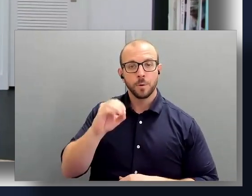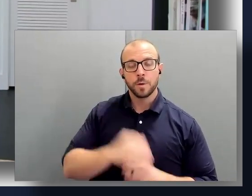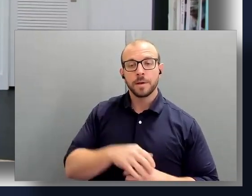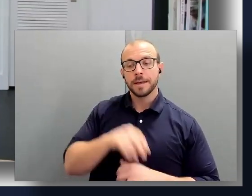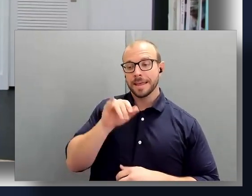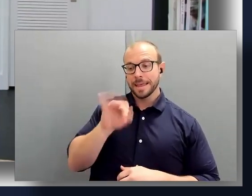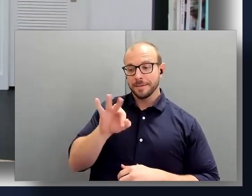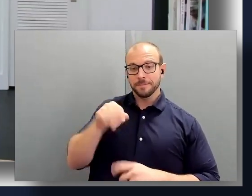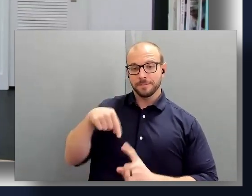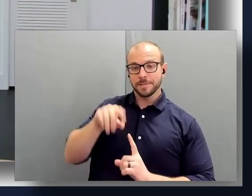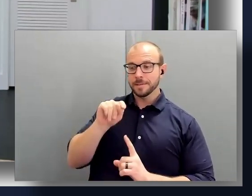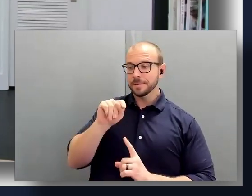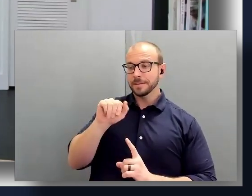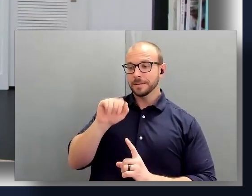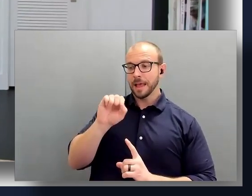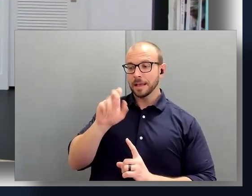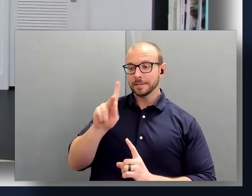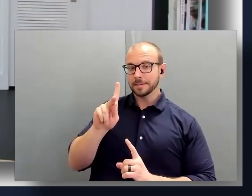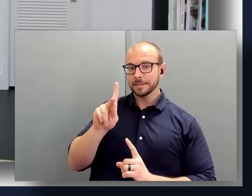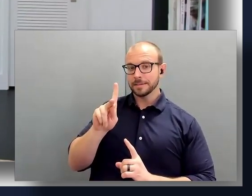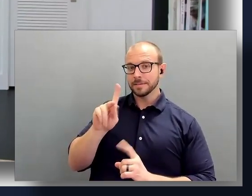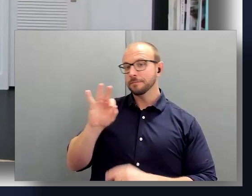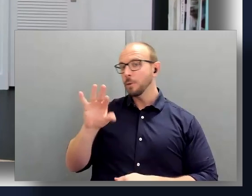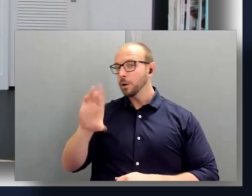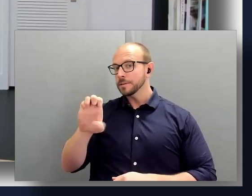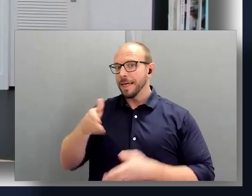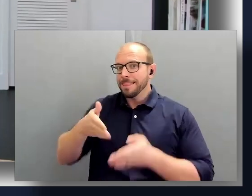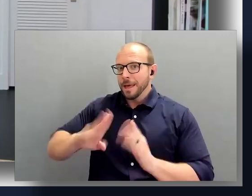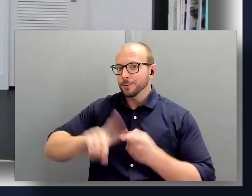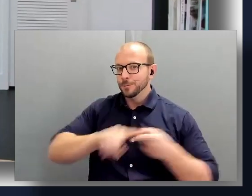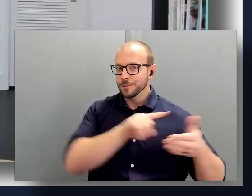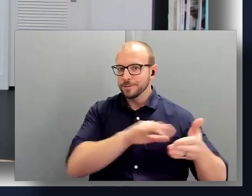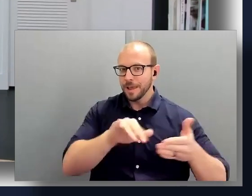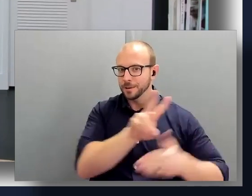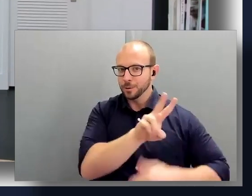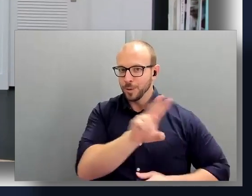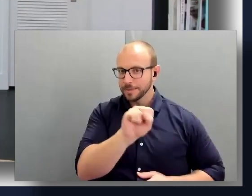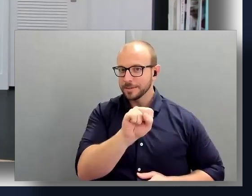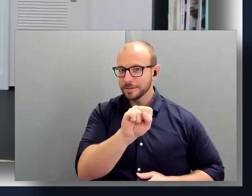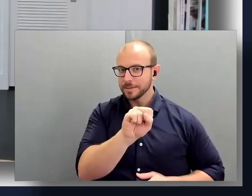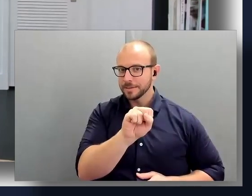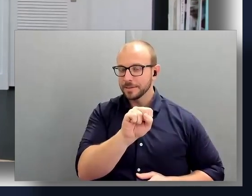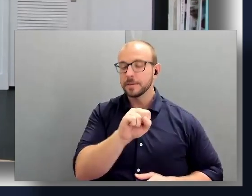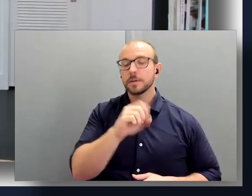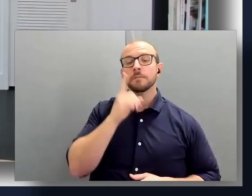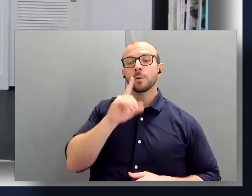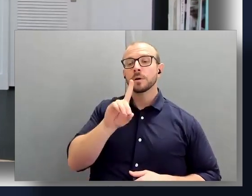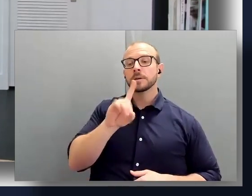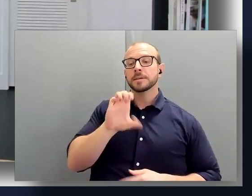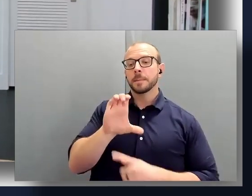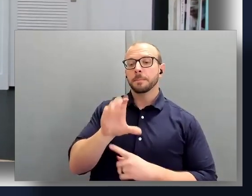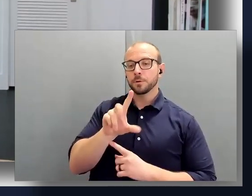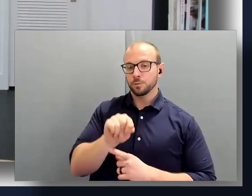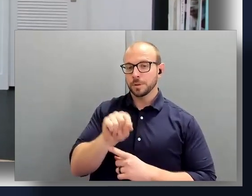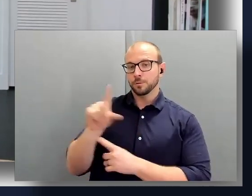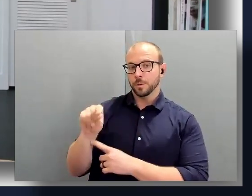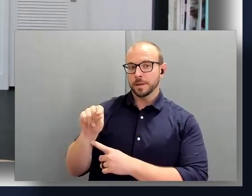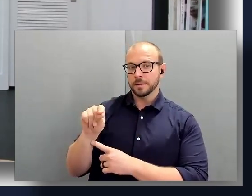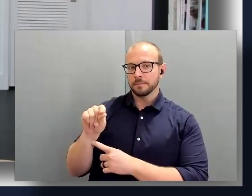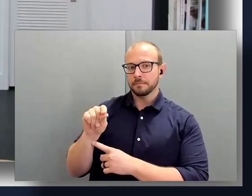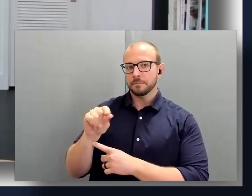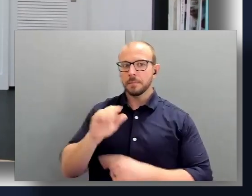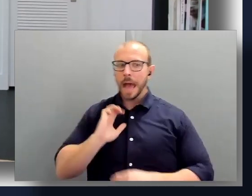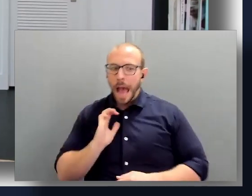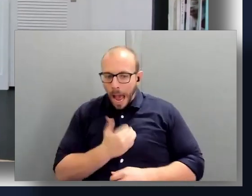So if the task force had been allowed to study the United States in December of